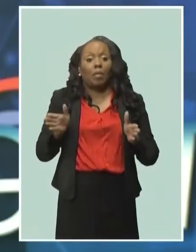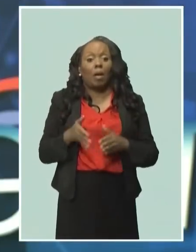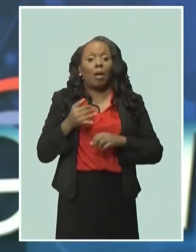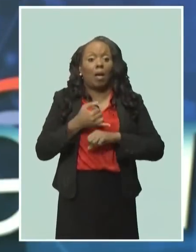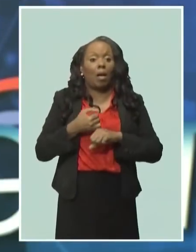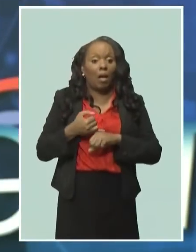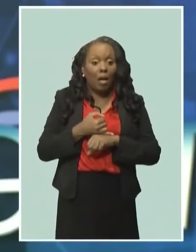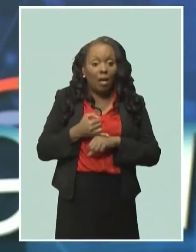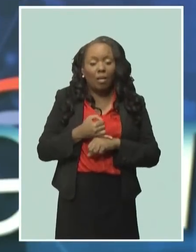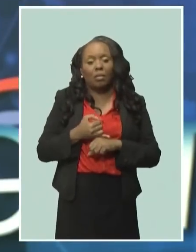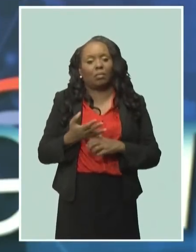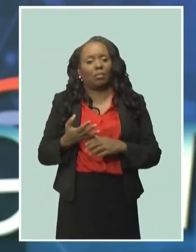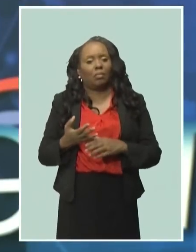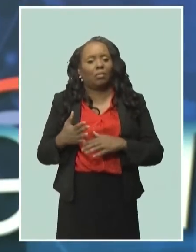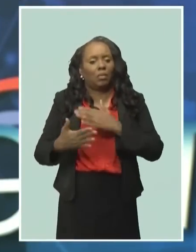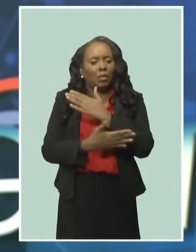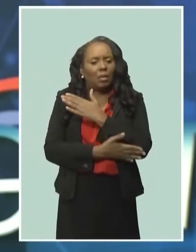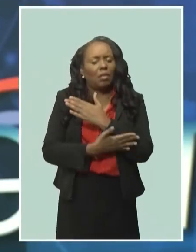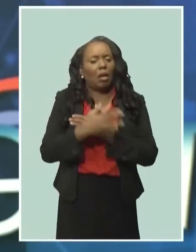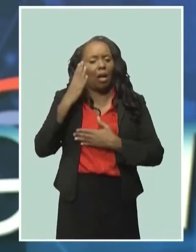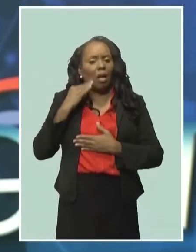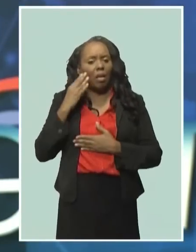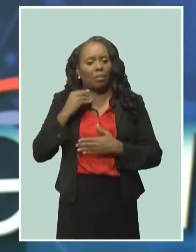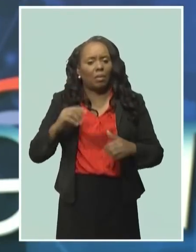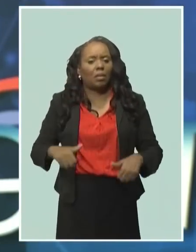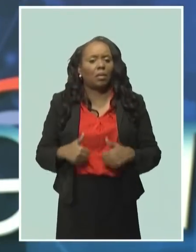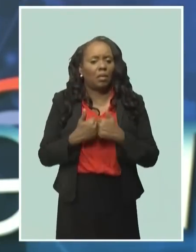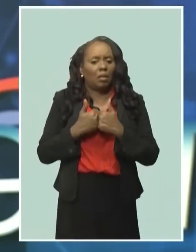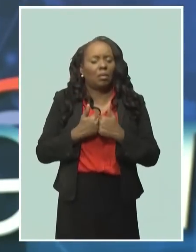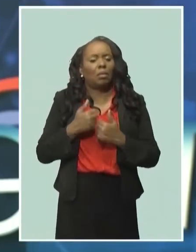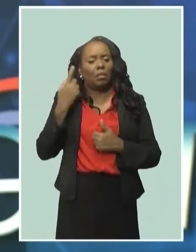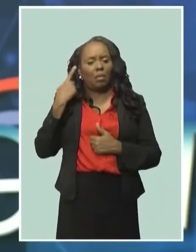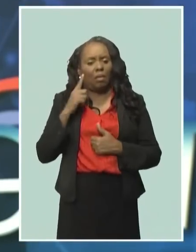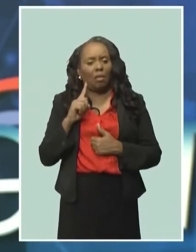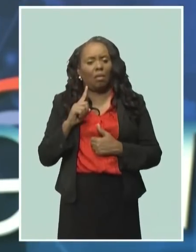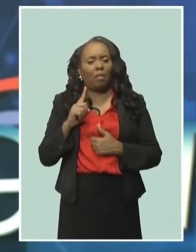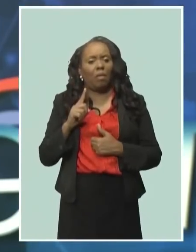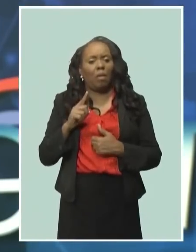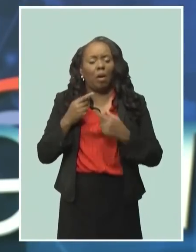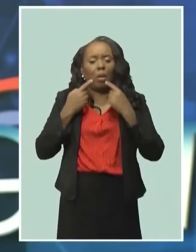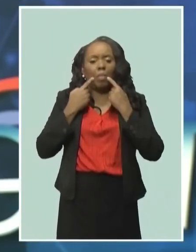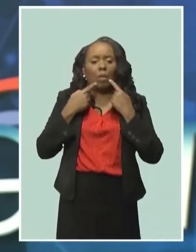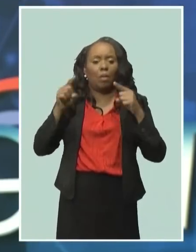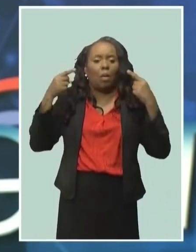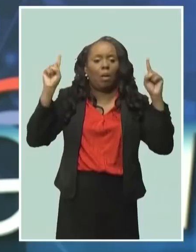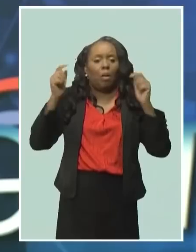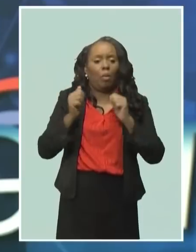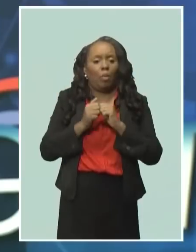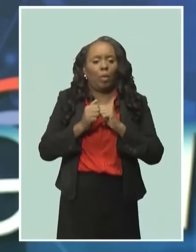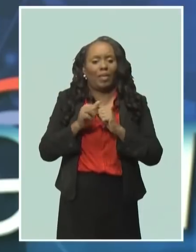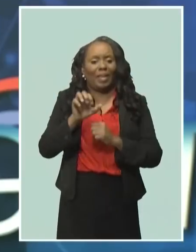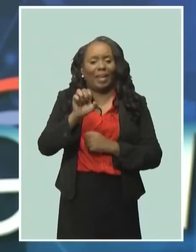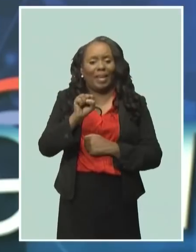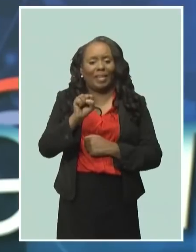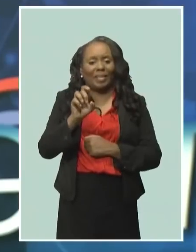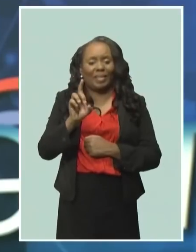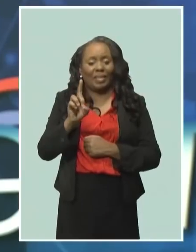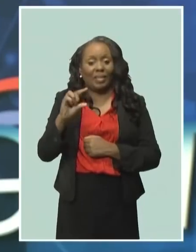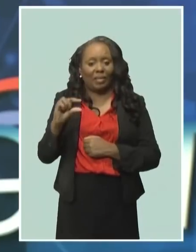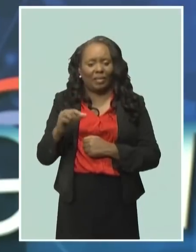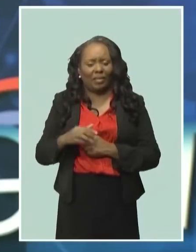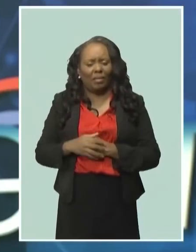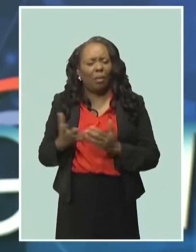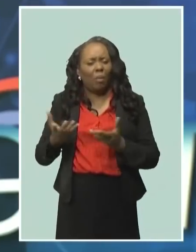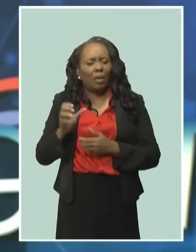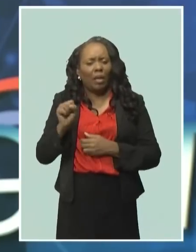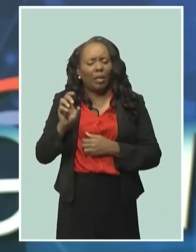Small island developing states are facing challenges in the race to achieving sustainable development goals. The revelation was made by Minister of State in the